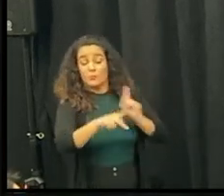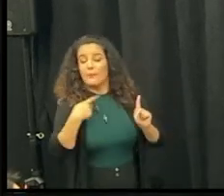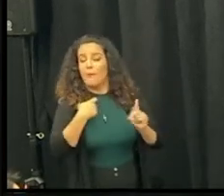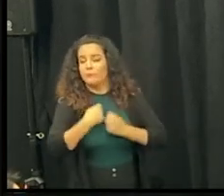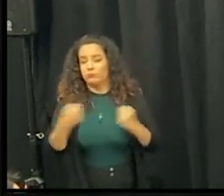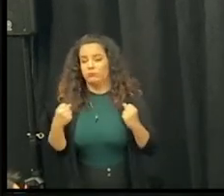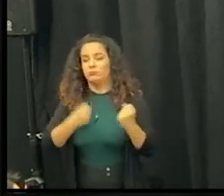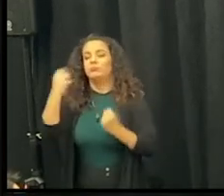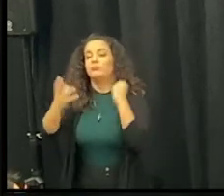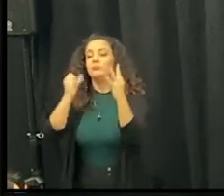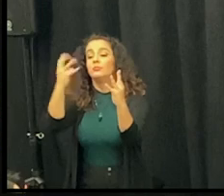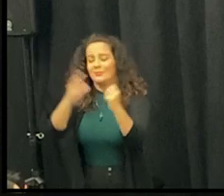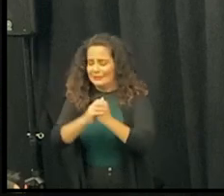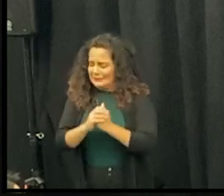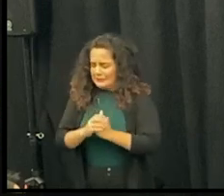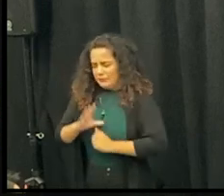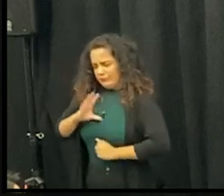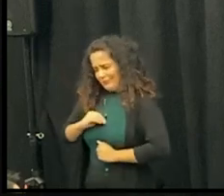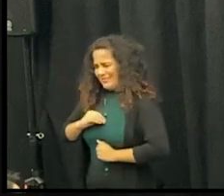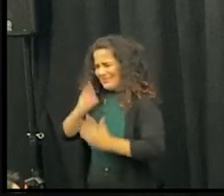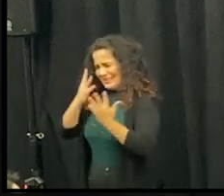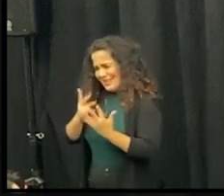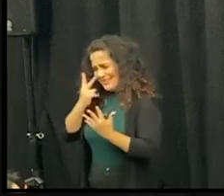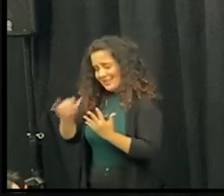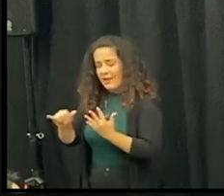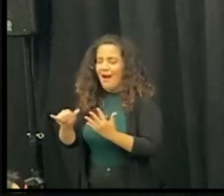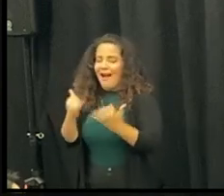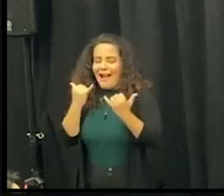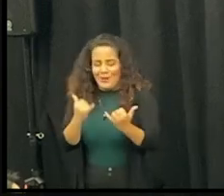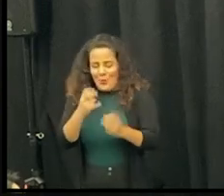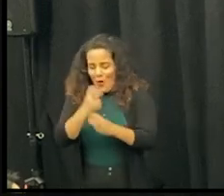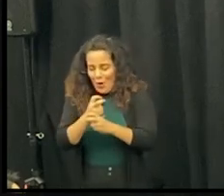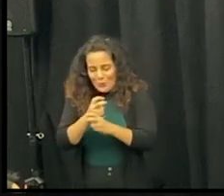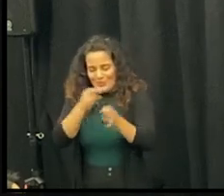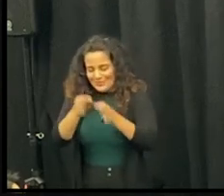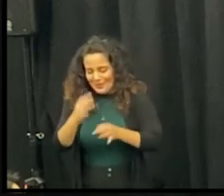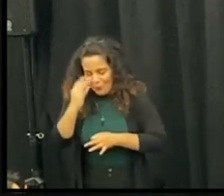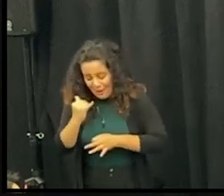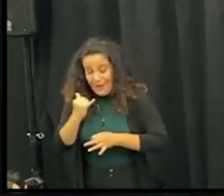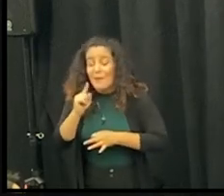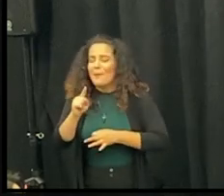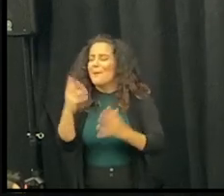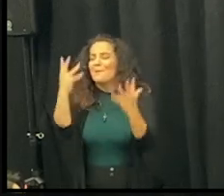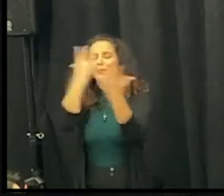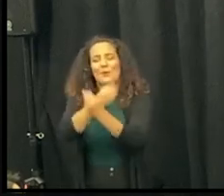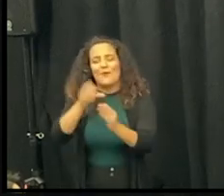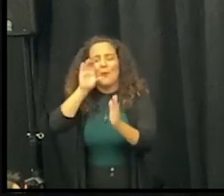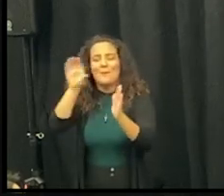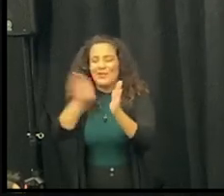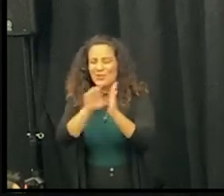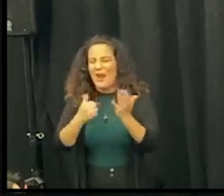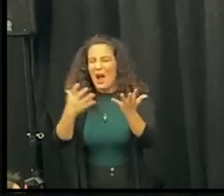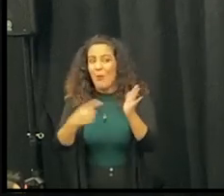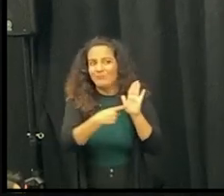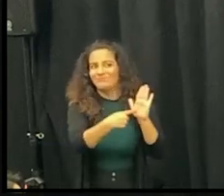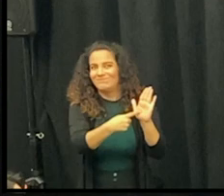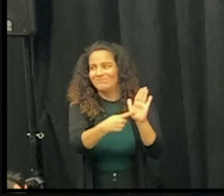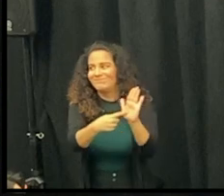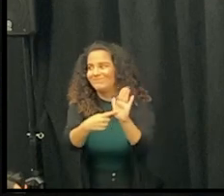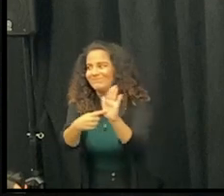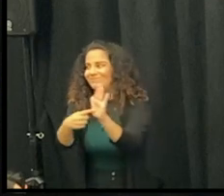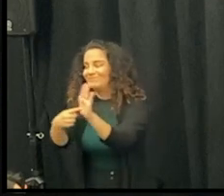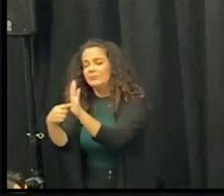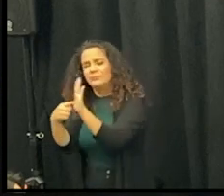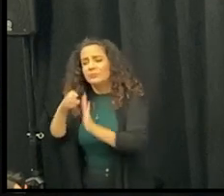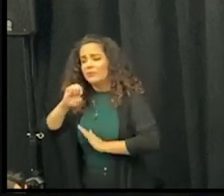this because I know I'm going to butcher this right now, but there's like a beautiful diagram I wish I could carry everywhere that everyone could see about what